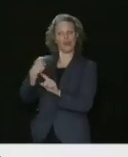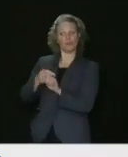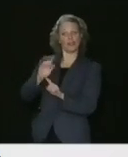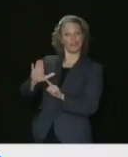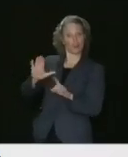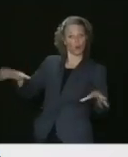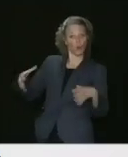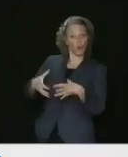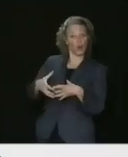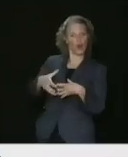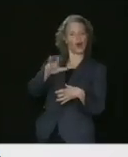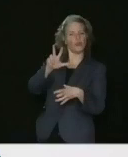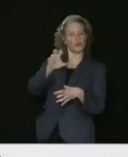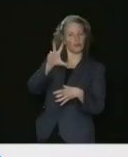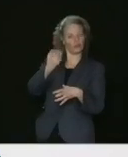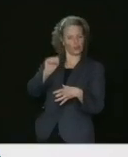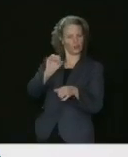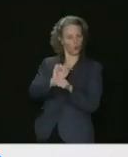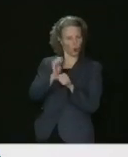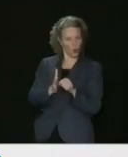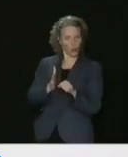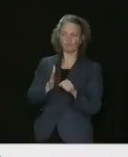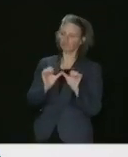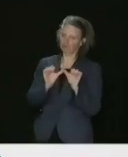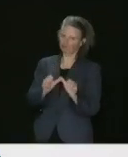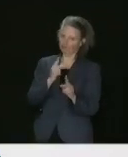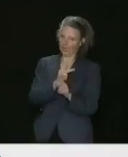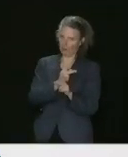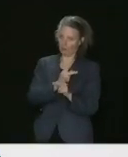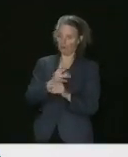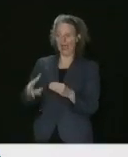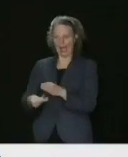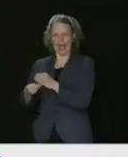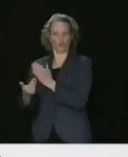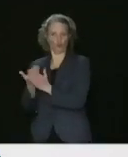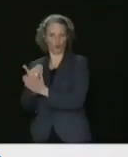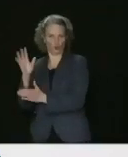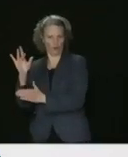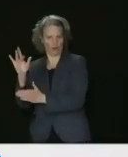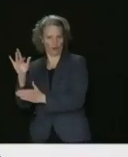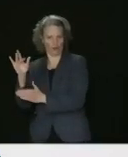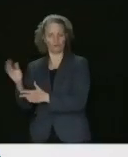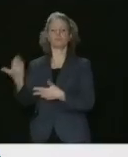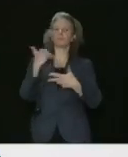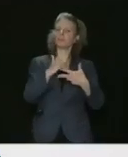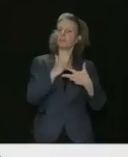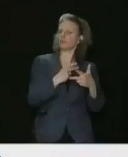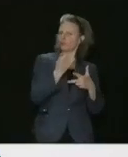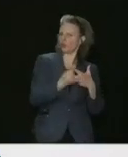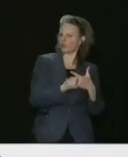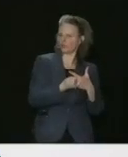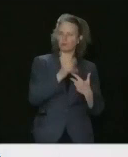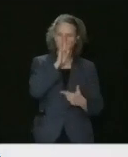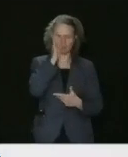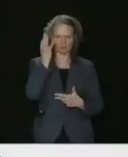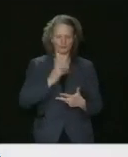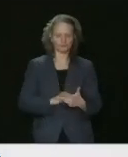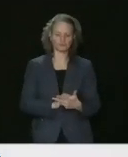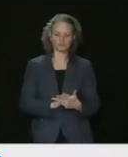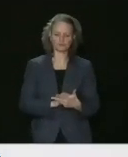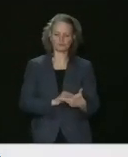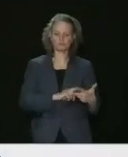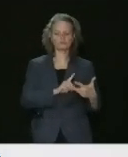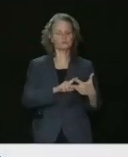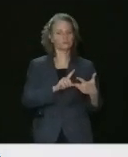workforce of about 350 employees. Le deuxième projet dans lequel nous